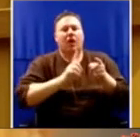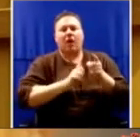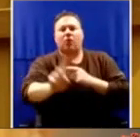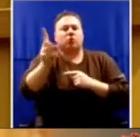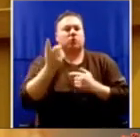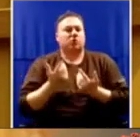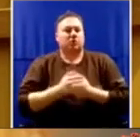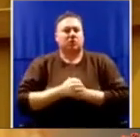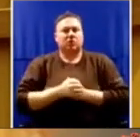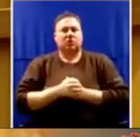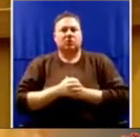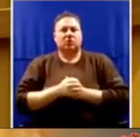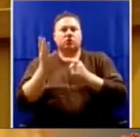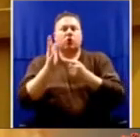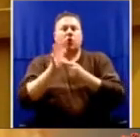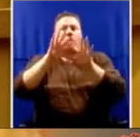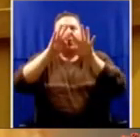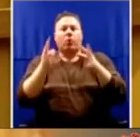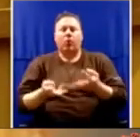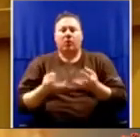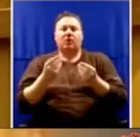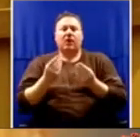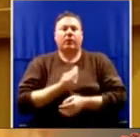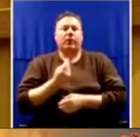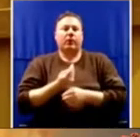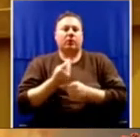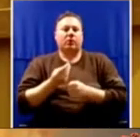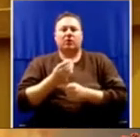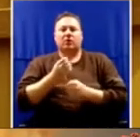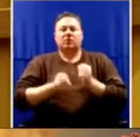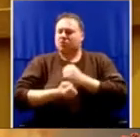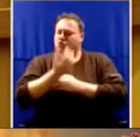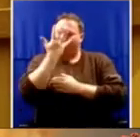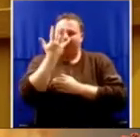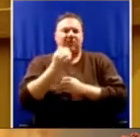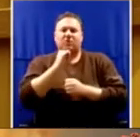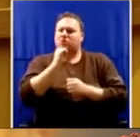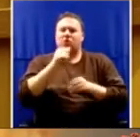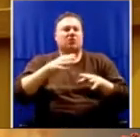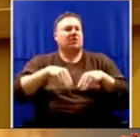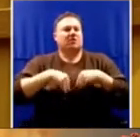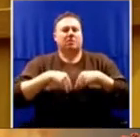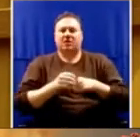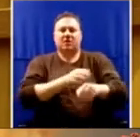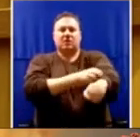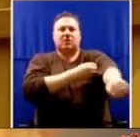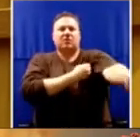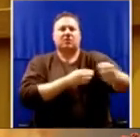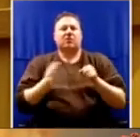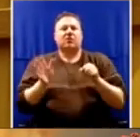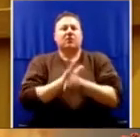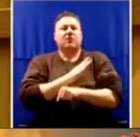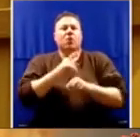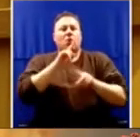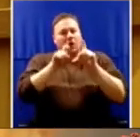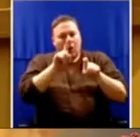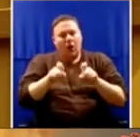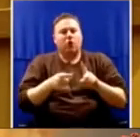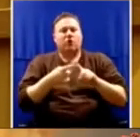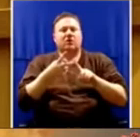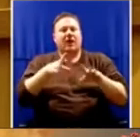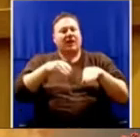the world and before our impressionable youth were utterly disgraceful and unacceptable. A full inquiry and accountability is